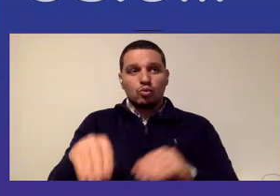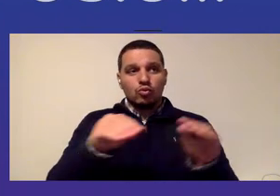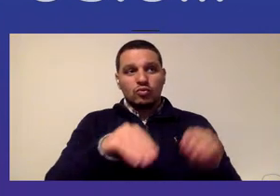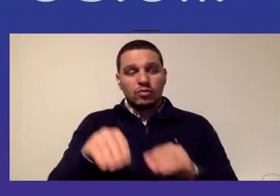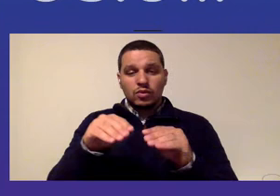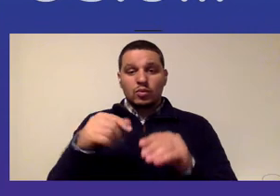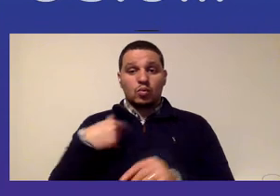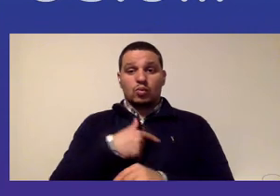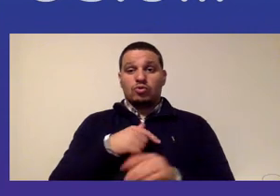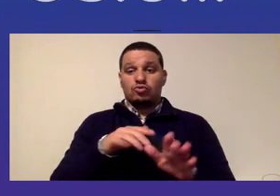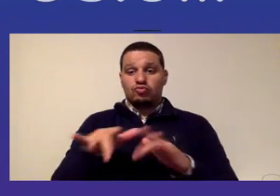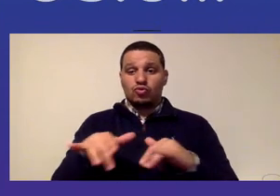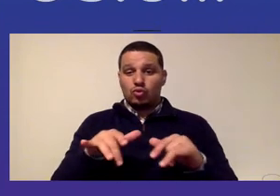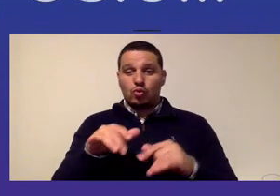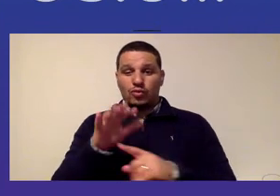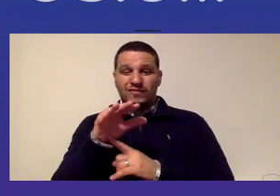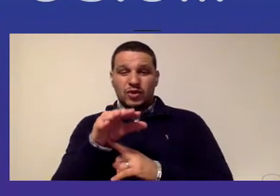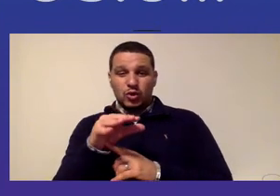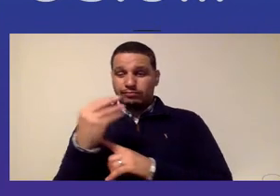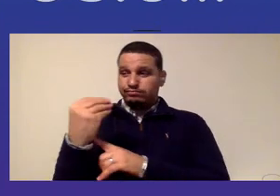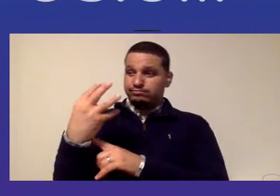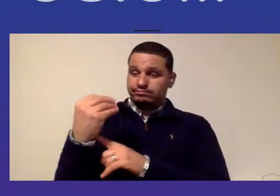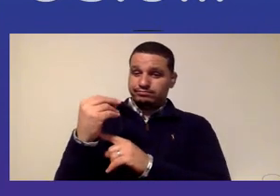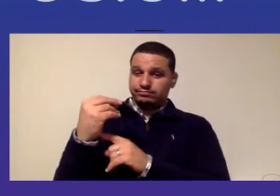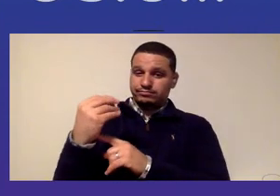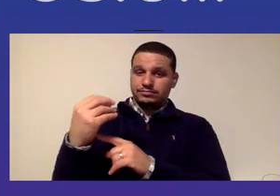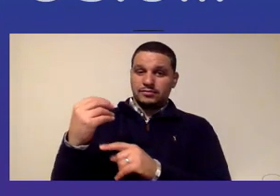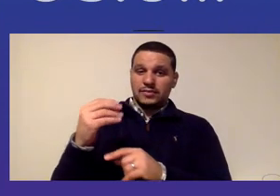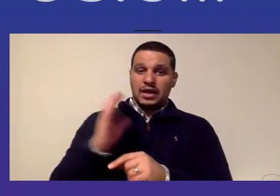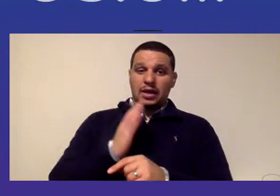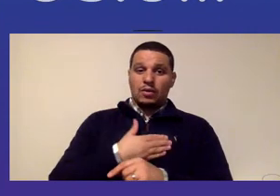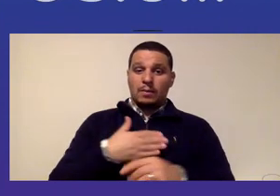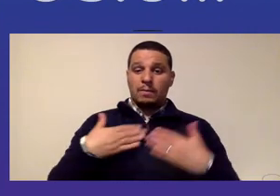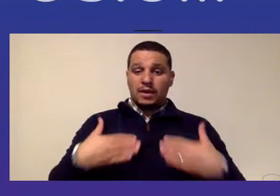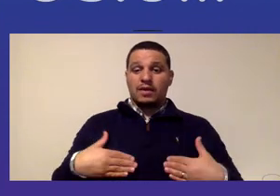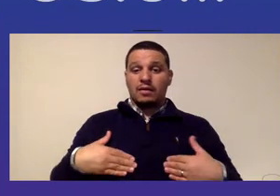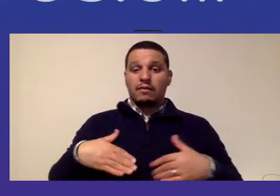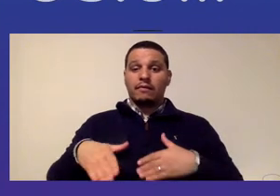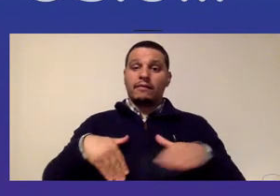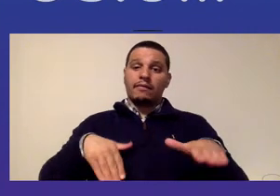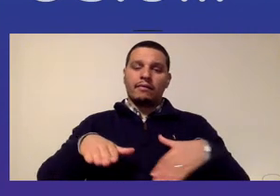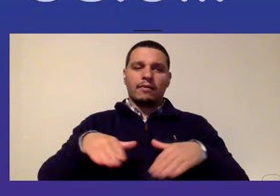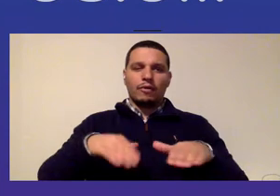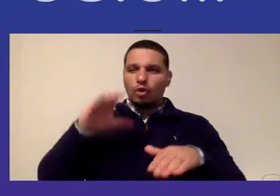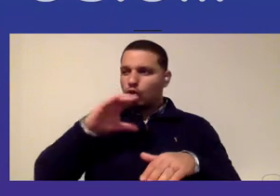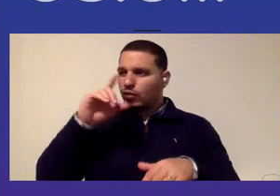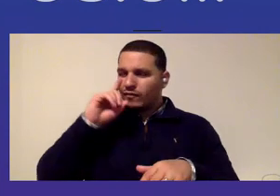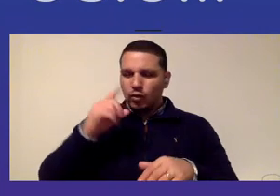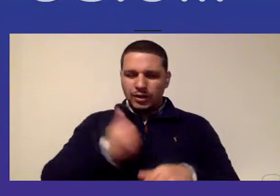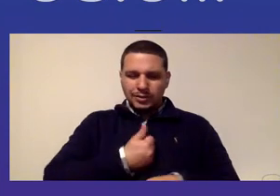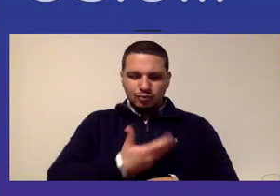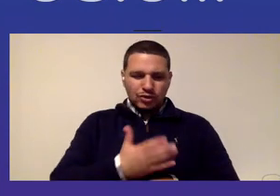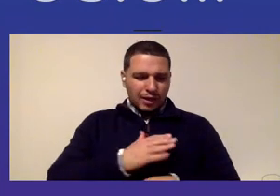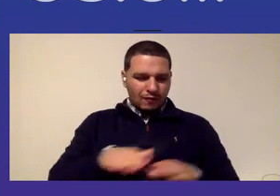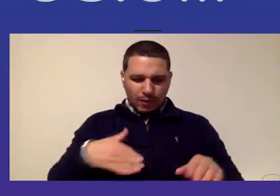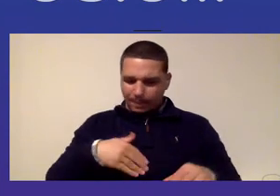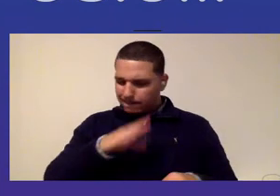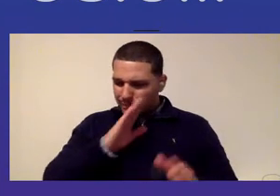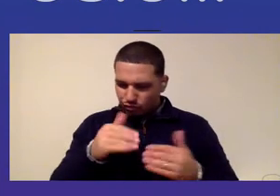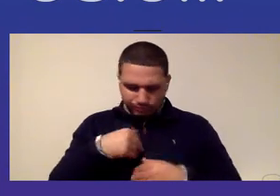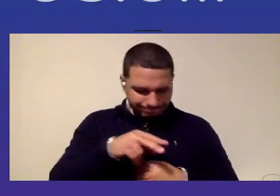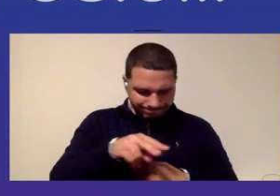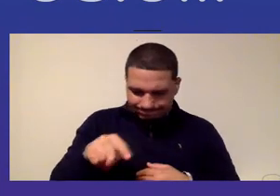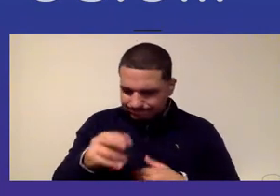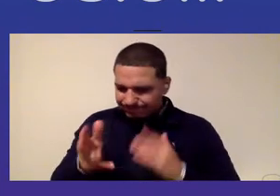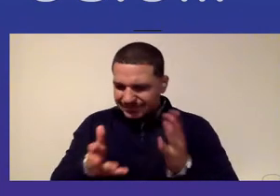record video snapshots of our bodies moving on sidewalks, searching for expression on the floors of our bedrooms, gesturing with